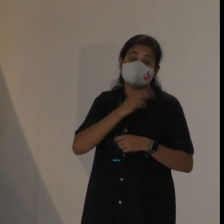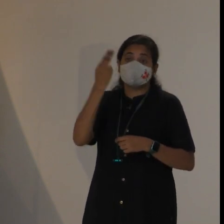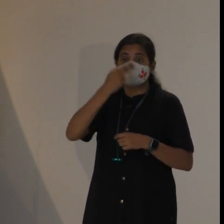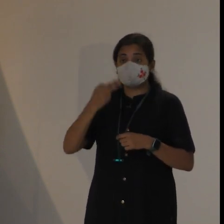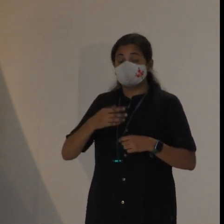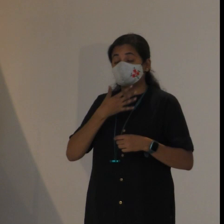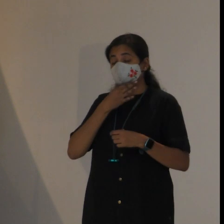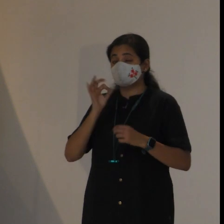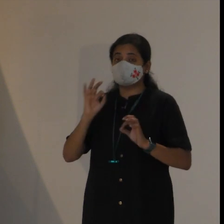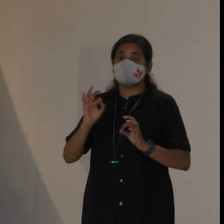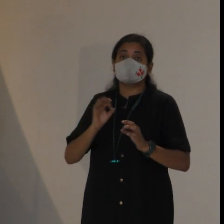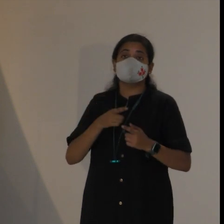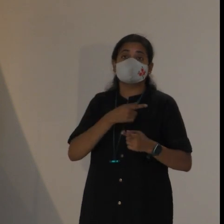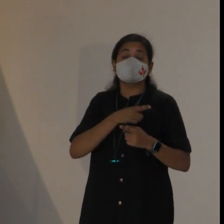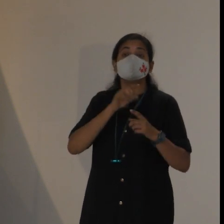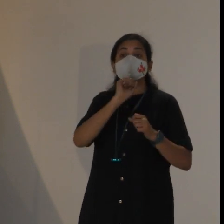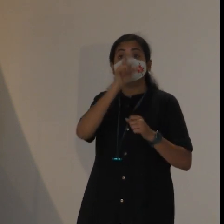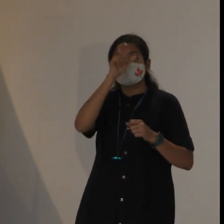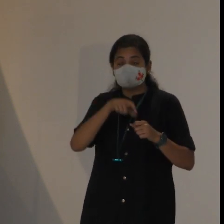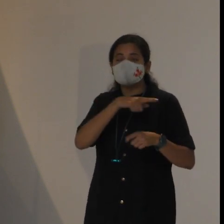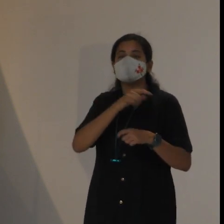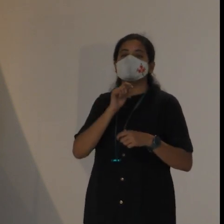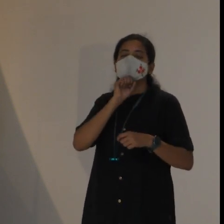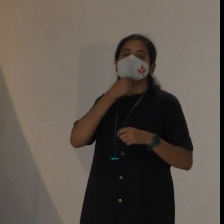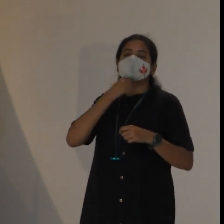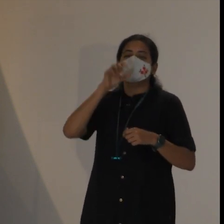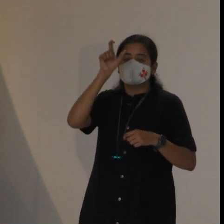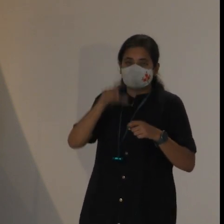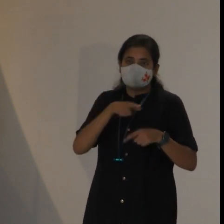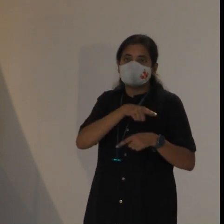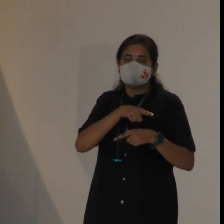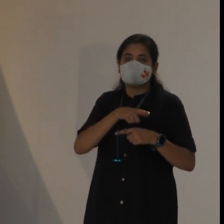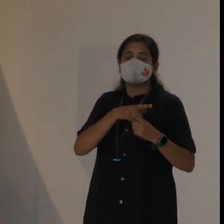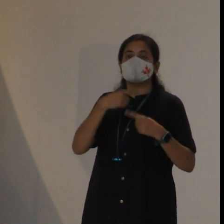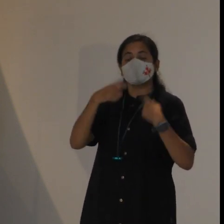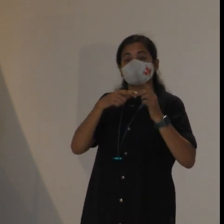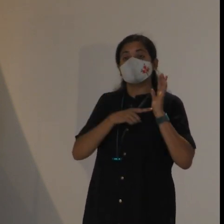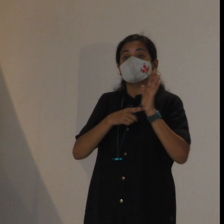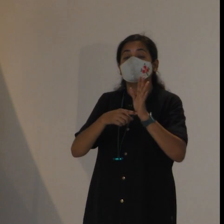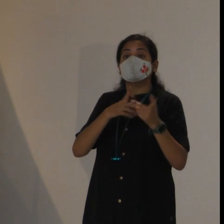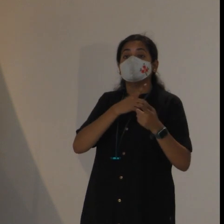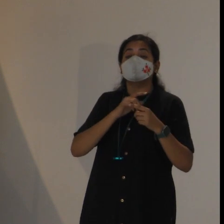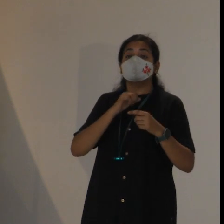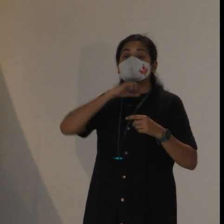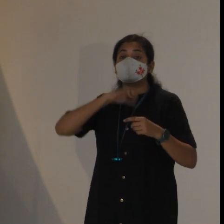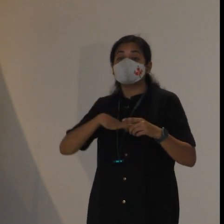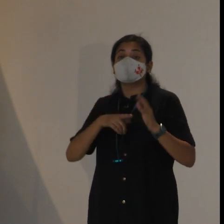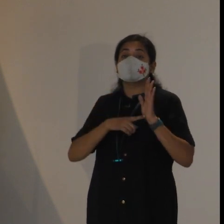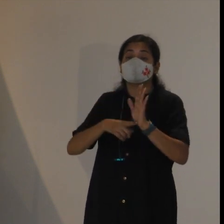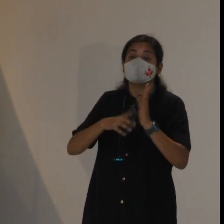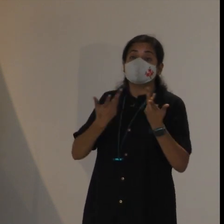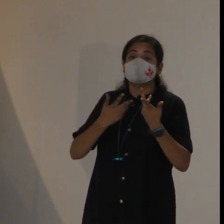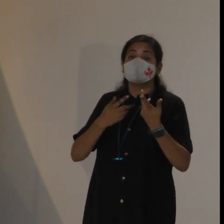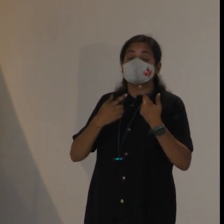history circles because he died a very old man of clubbing. But in Christianity, we always represent him as a young, virile man stretched